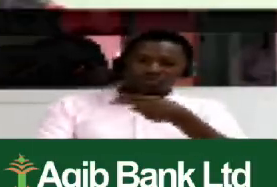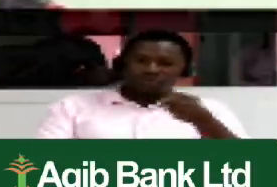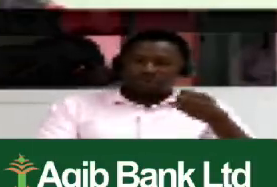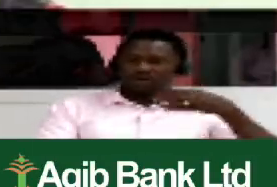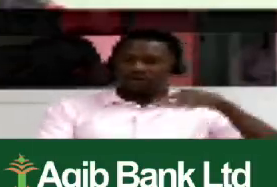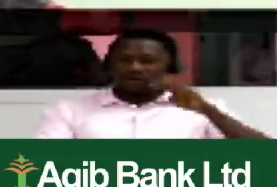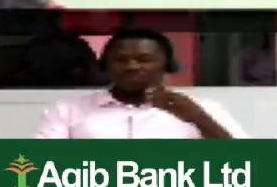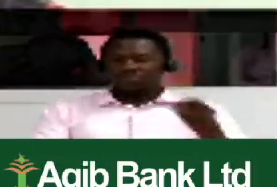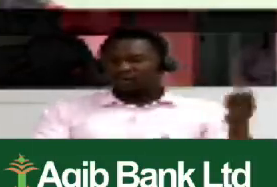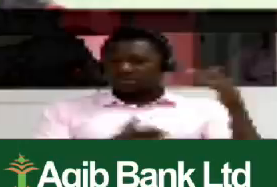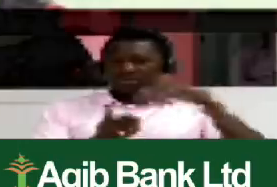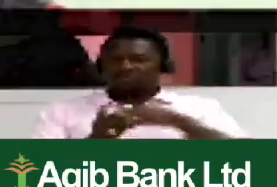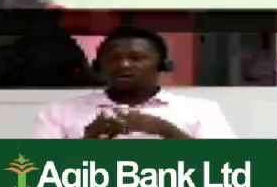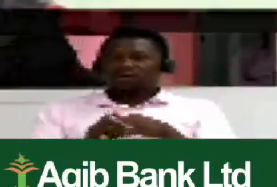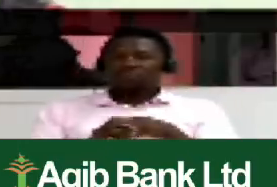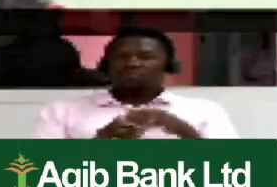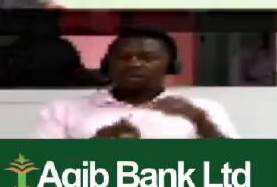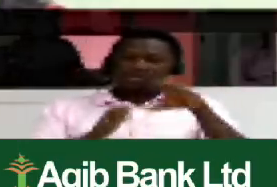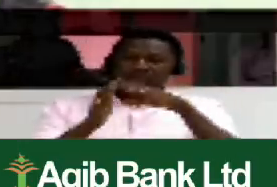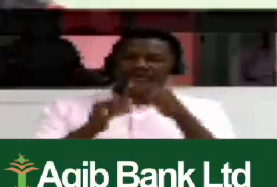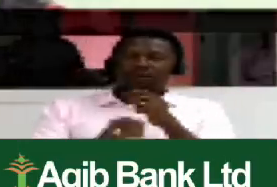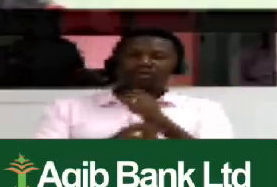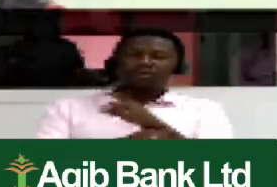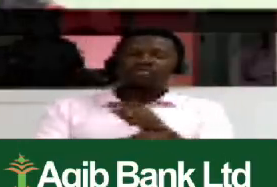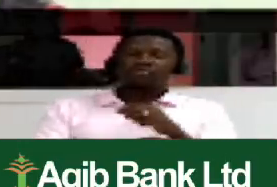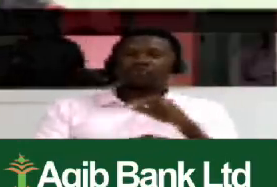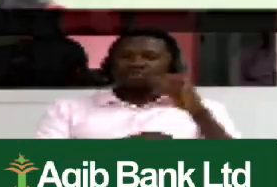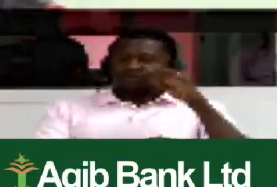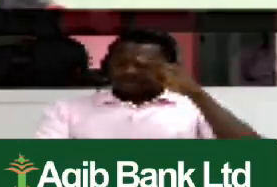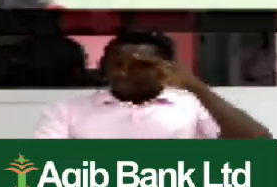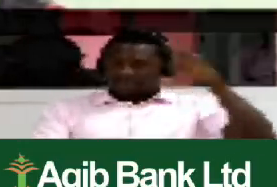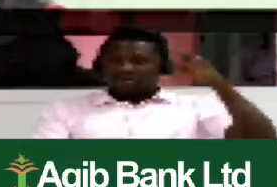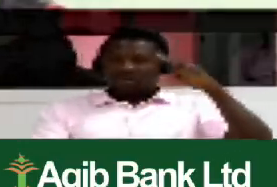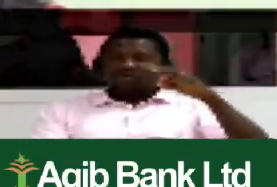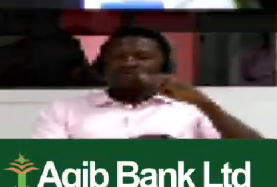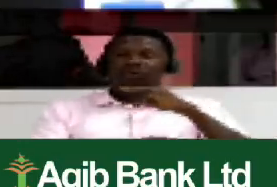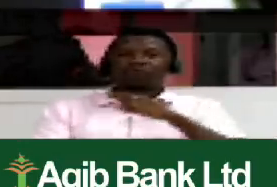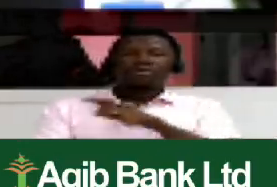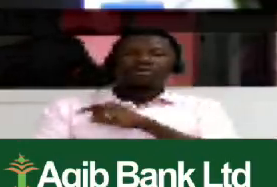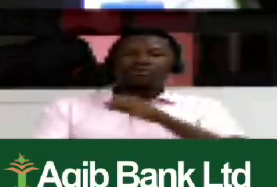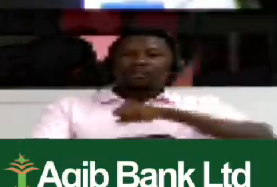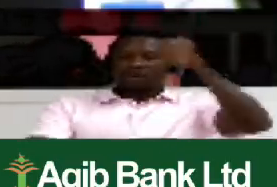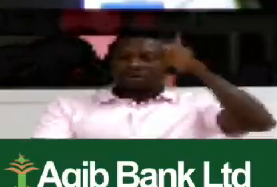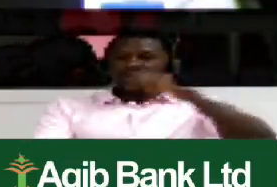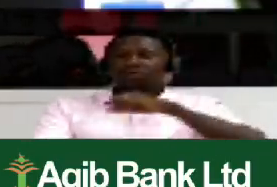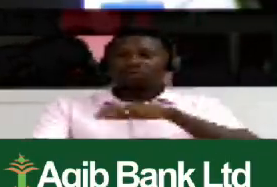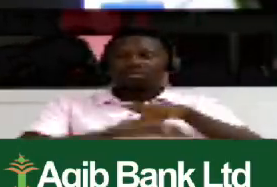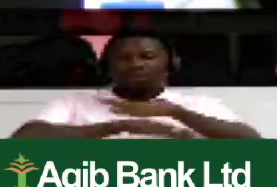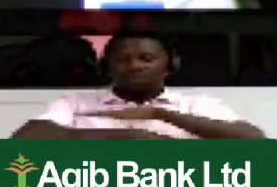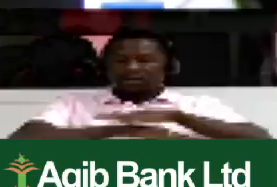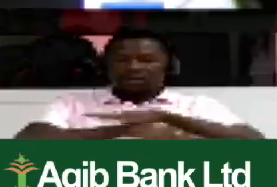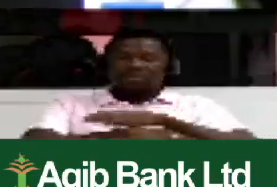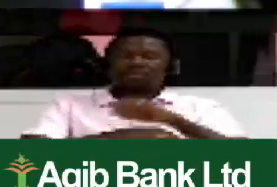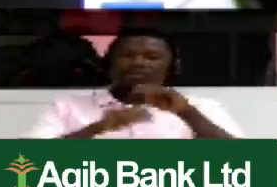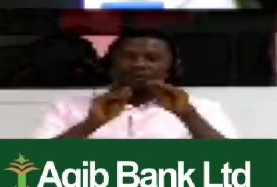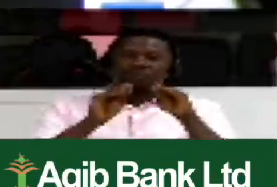the mainstream admin with the Ministry of Basic and Secondary Education. And then in